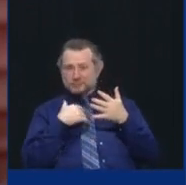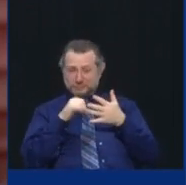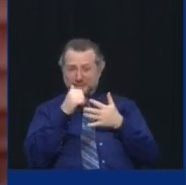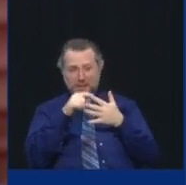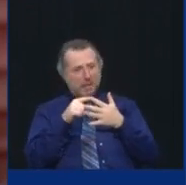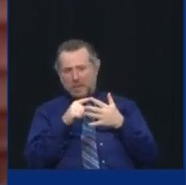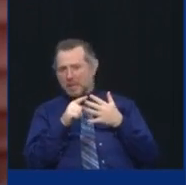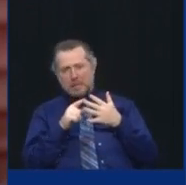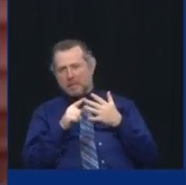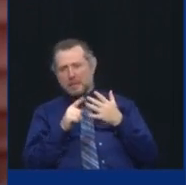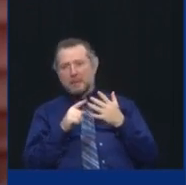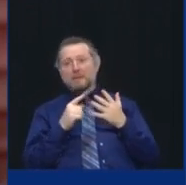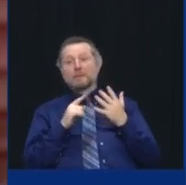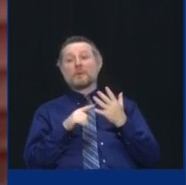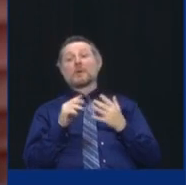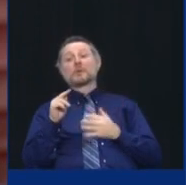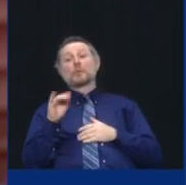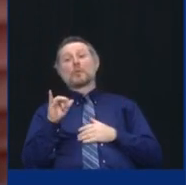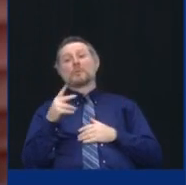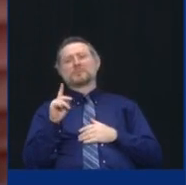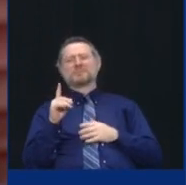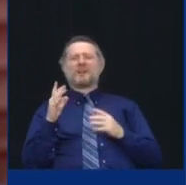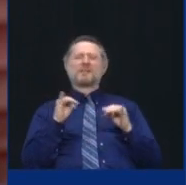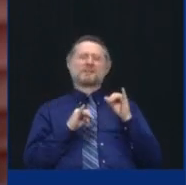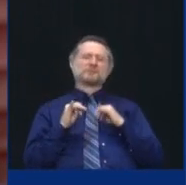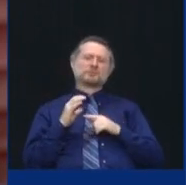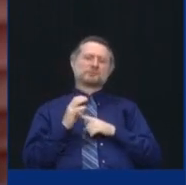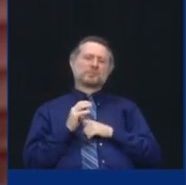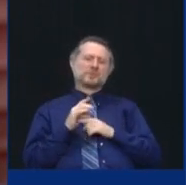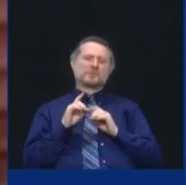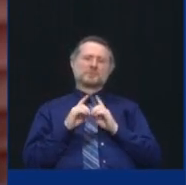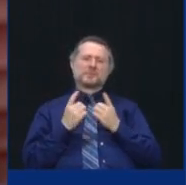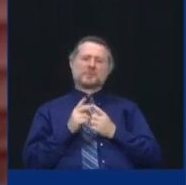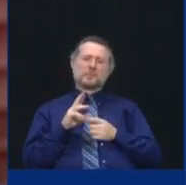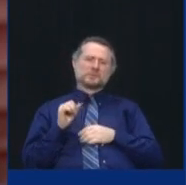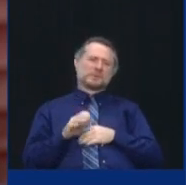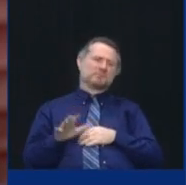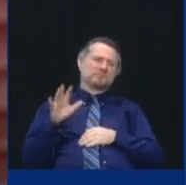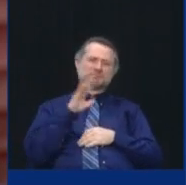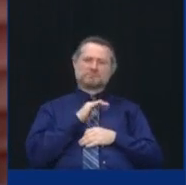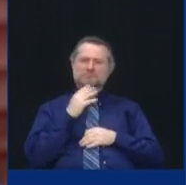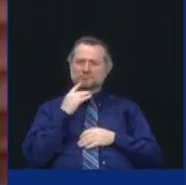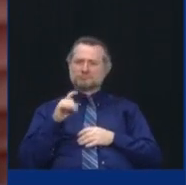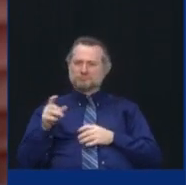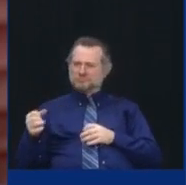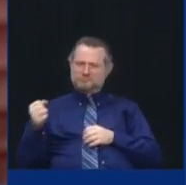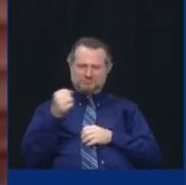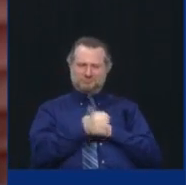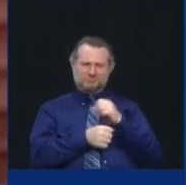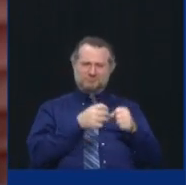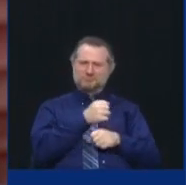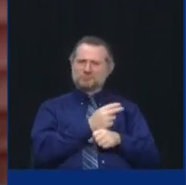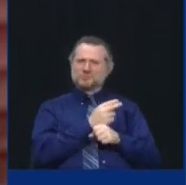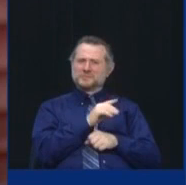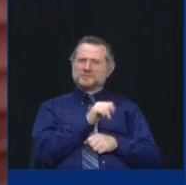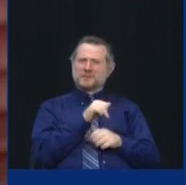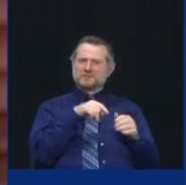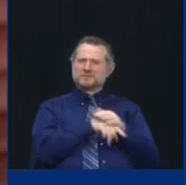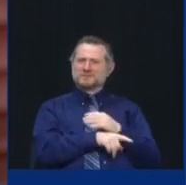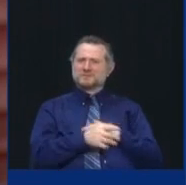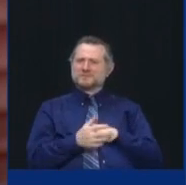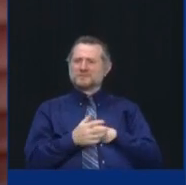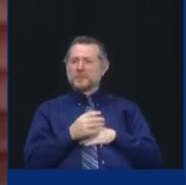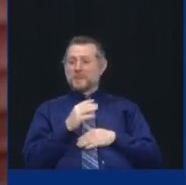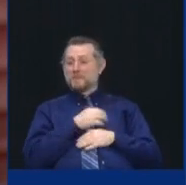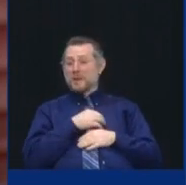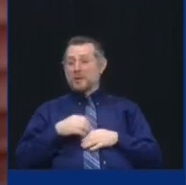police department in the country. We'll put them in the subways. But to the extent the mayor has acknowledged